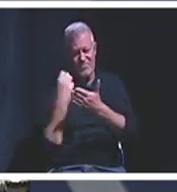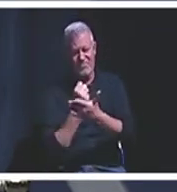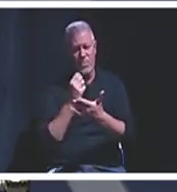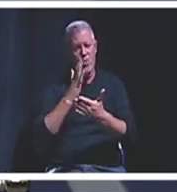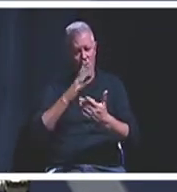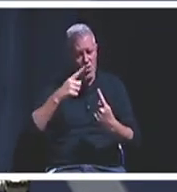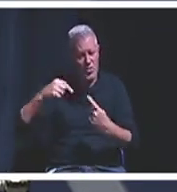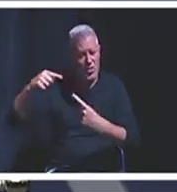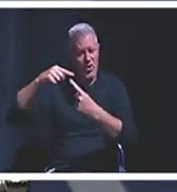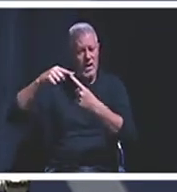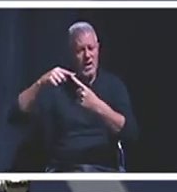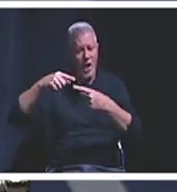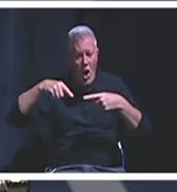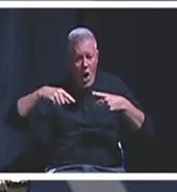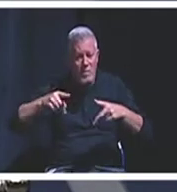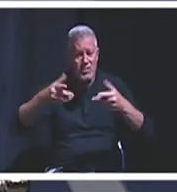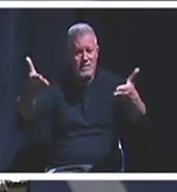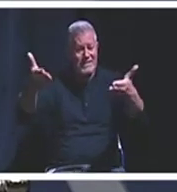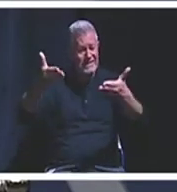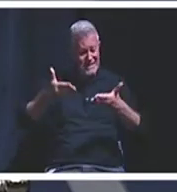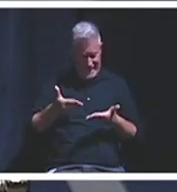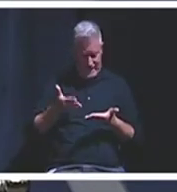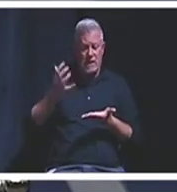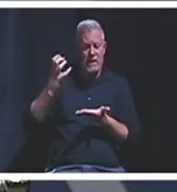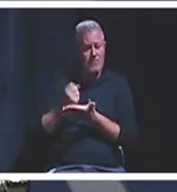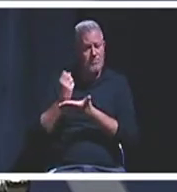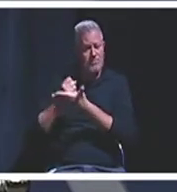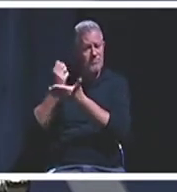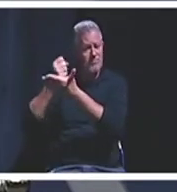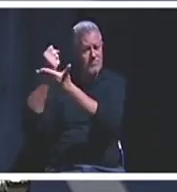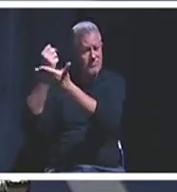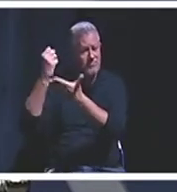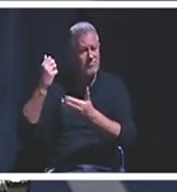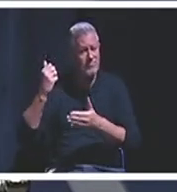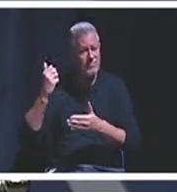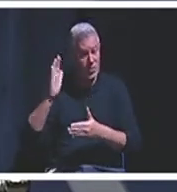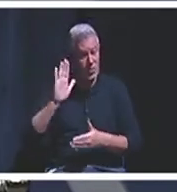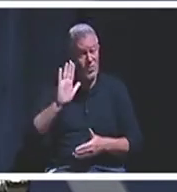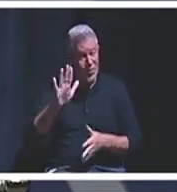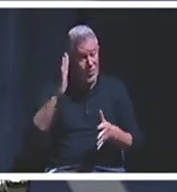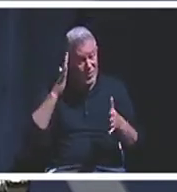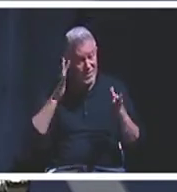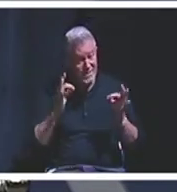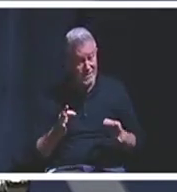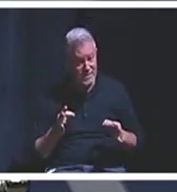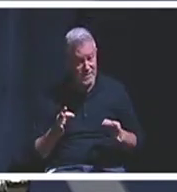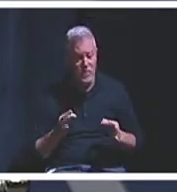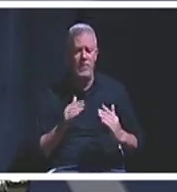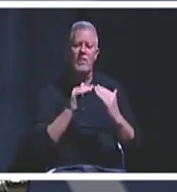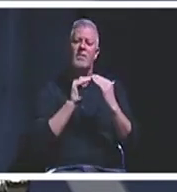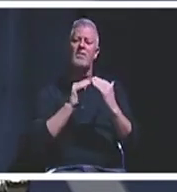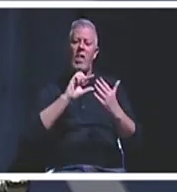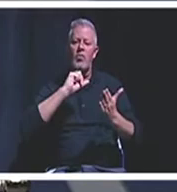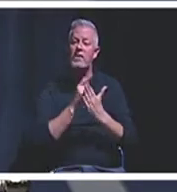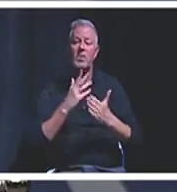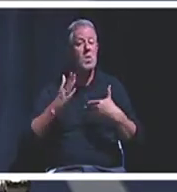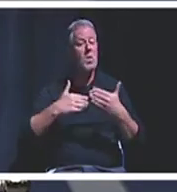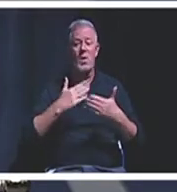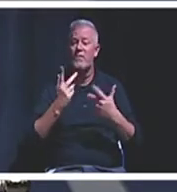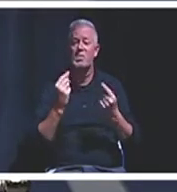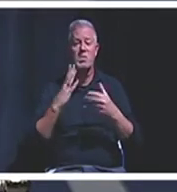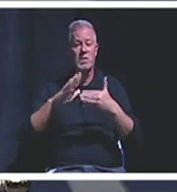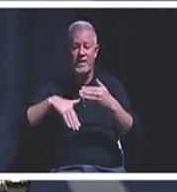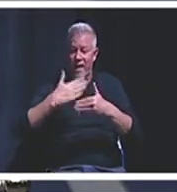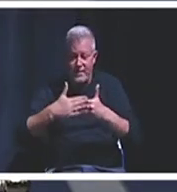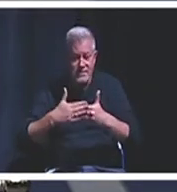the opportunities that come your way. So my fellow graduates, whatever your next step is, whether